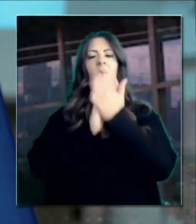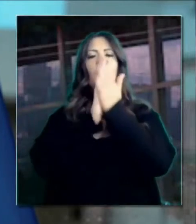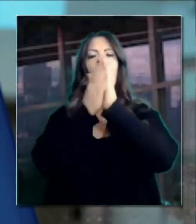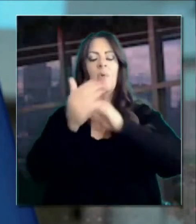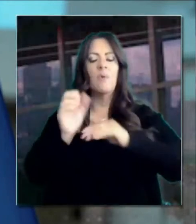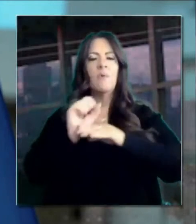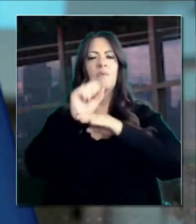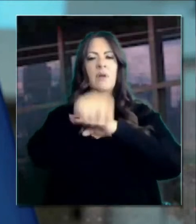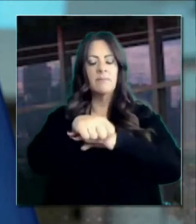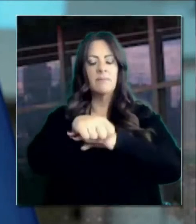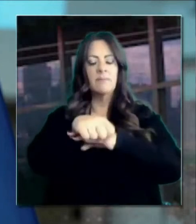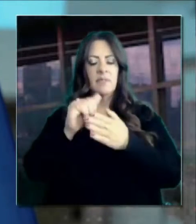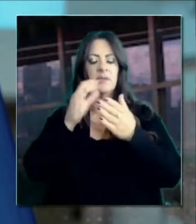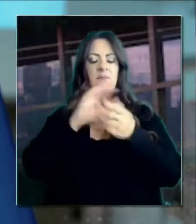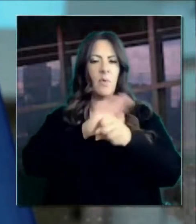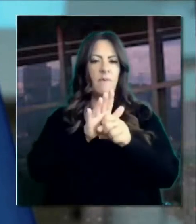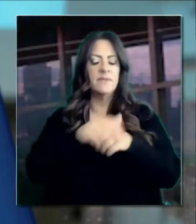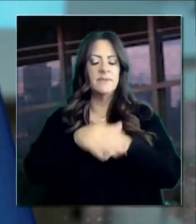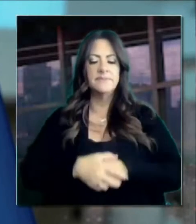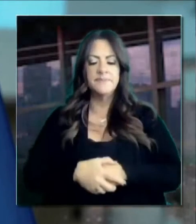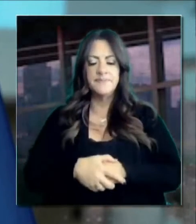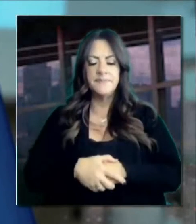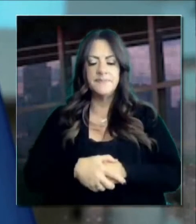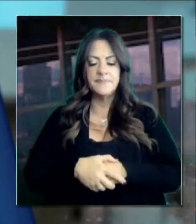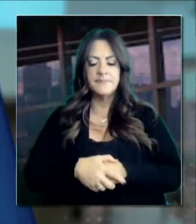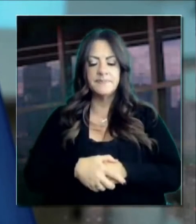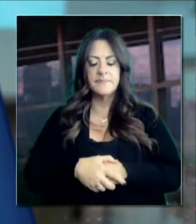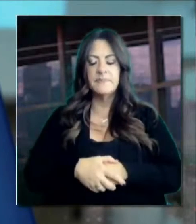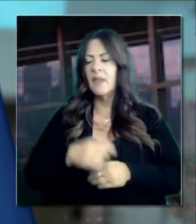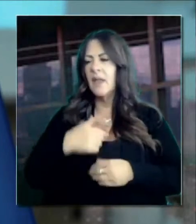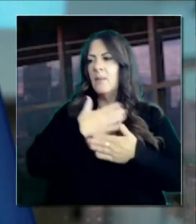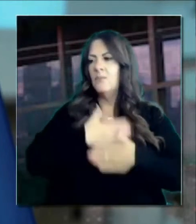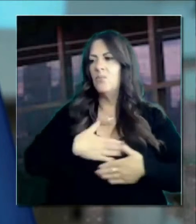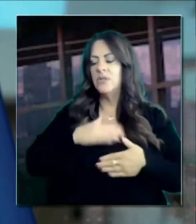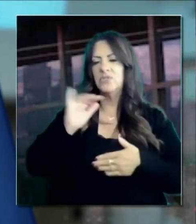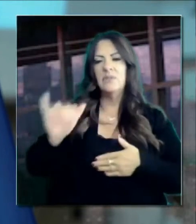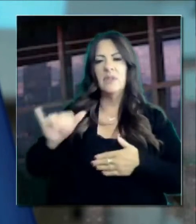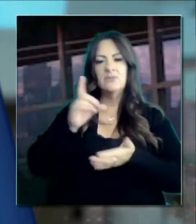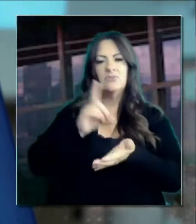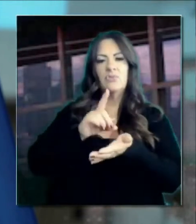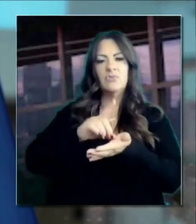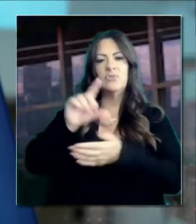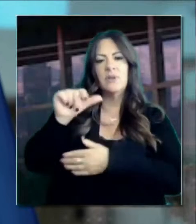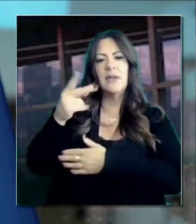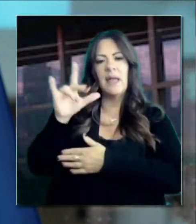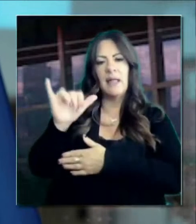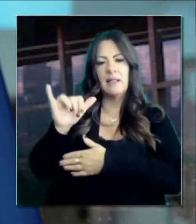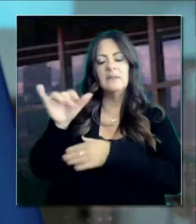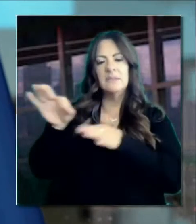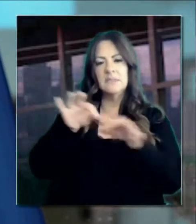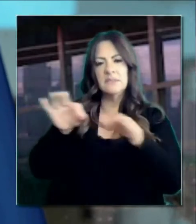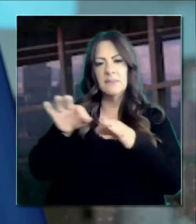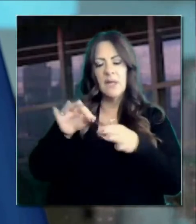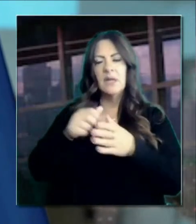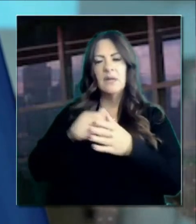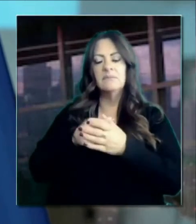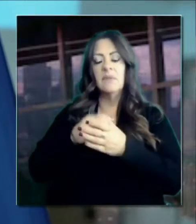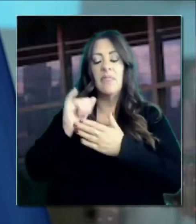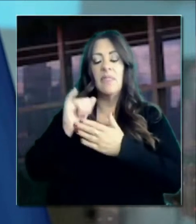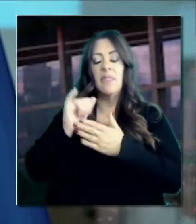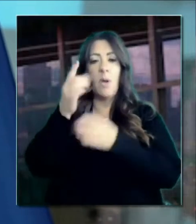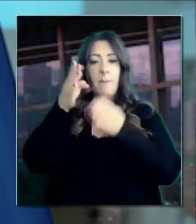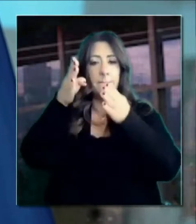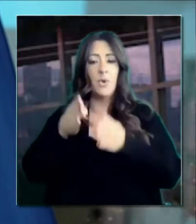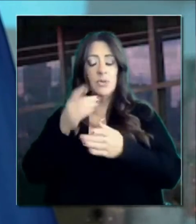And I appreciate the point Dr. Galley was making as it relates to this individual case. As we get